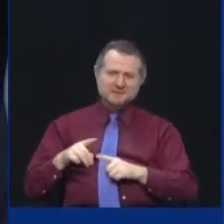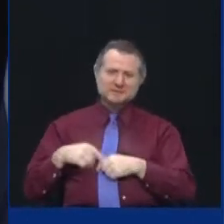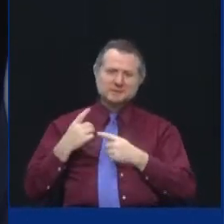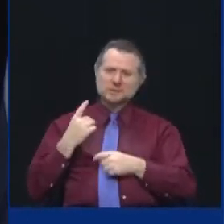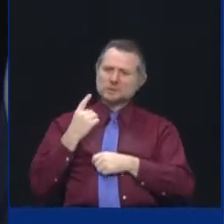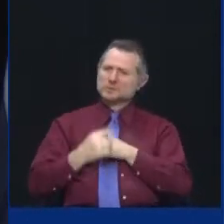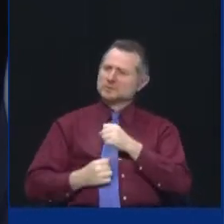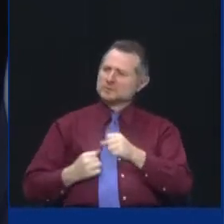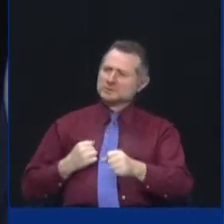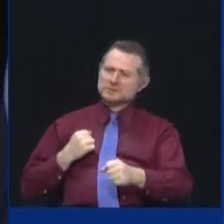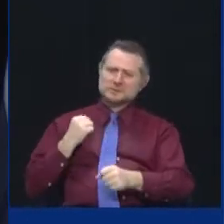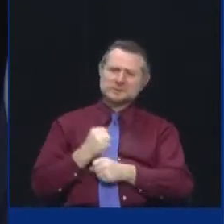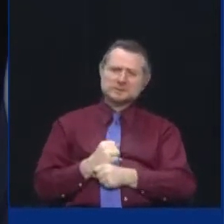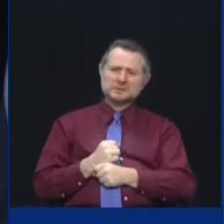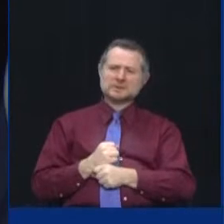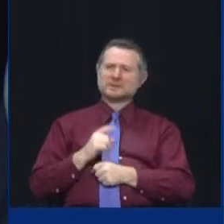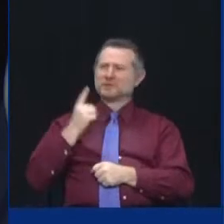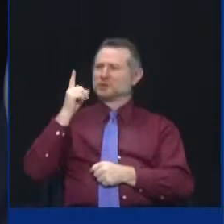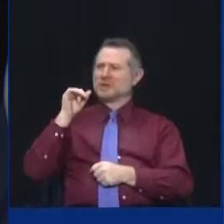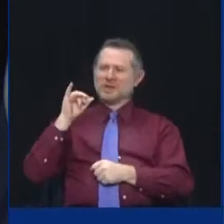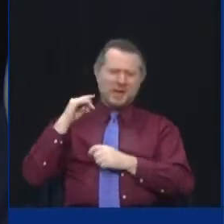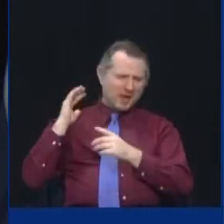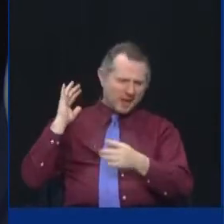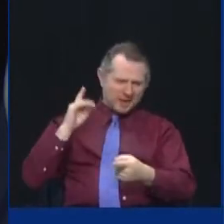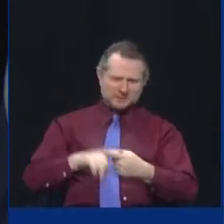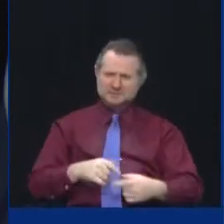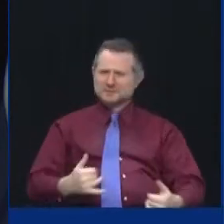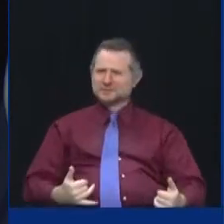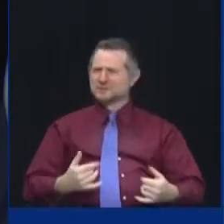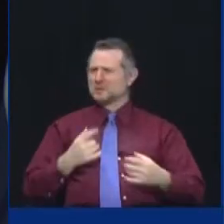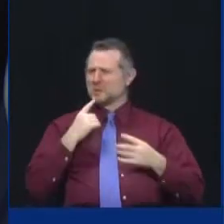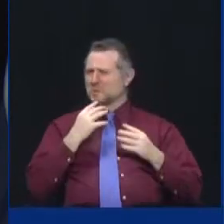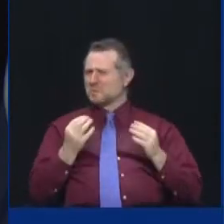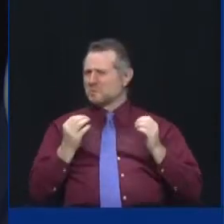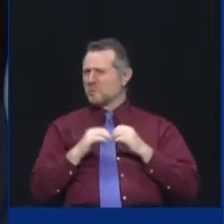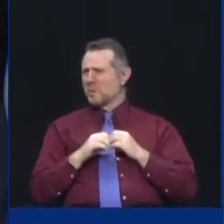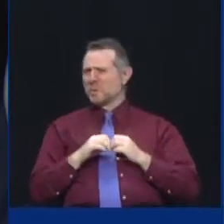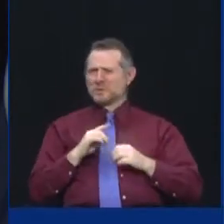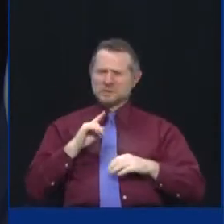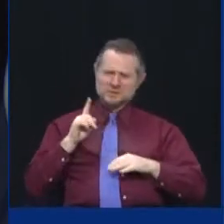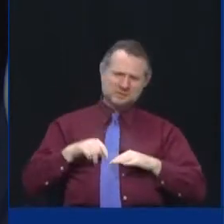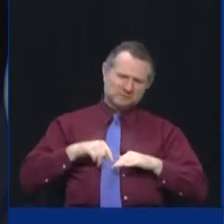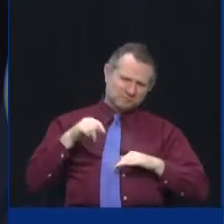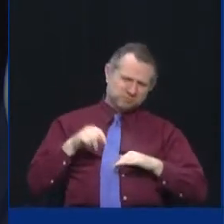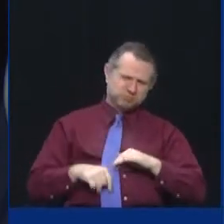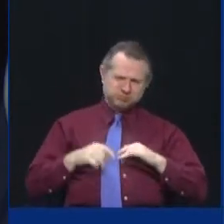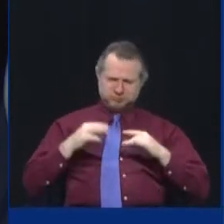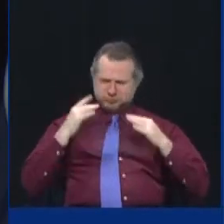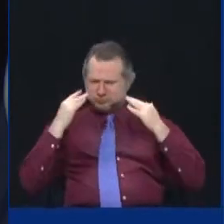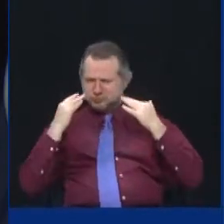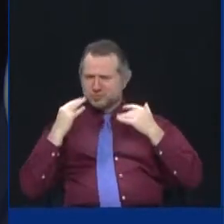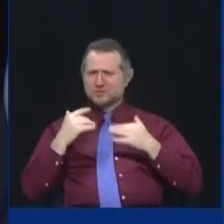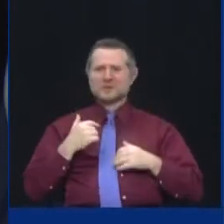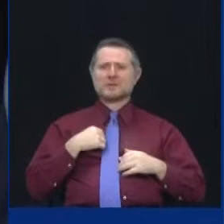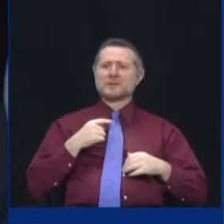most intensive level of anyone in the country, frankly. Nobody knew what they were talking about.